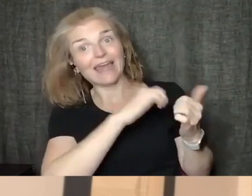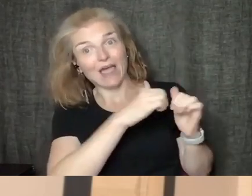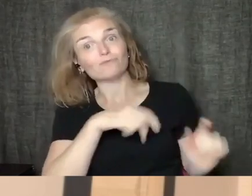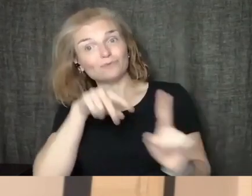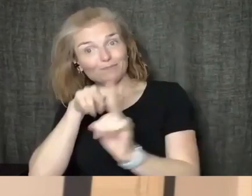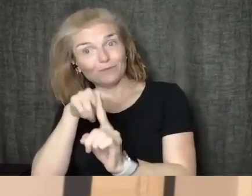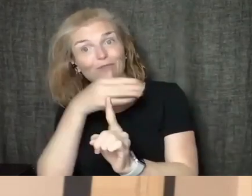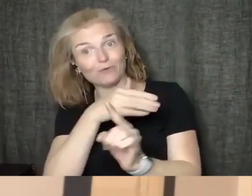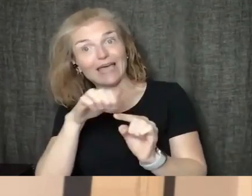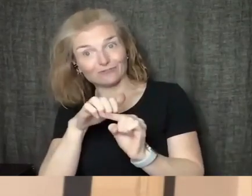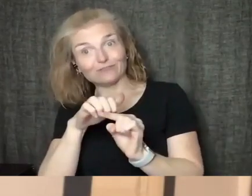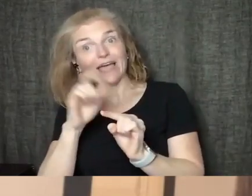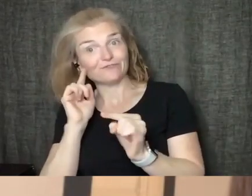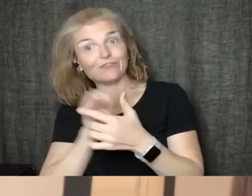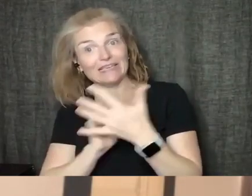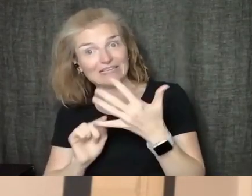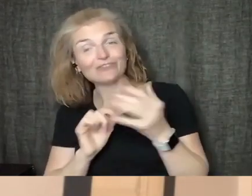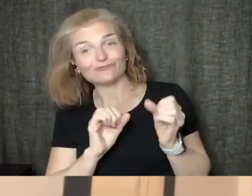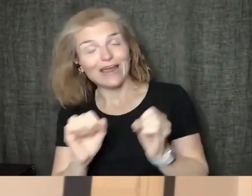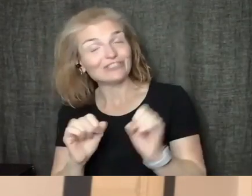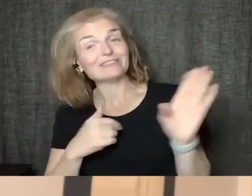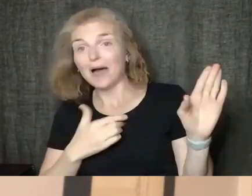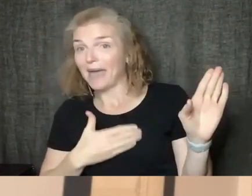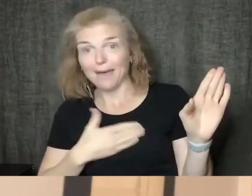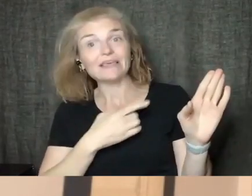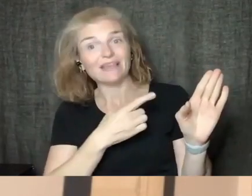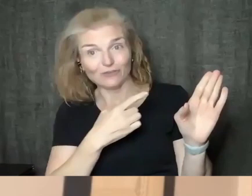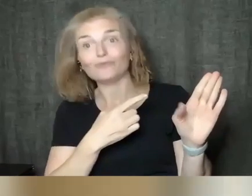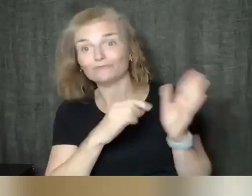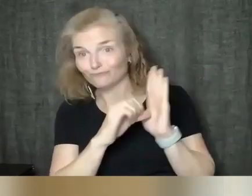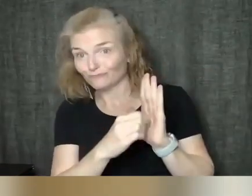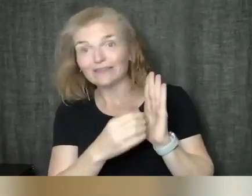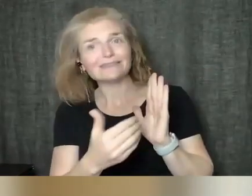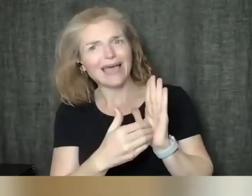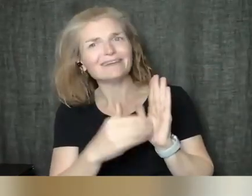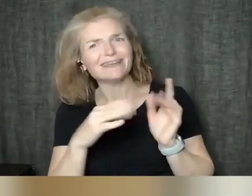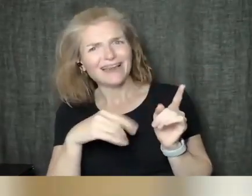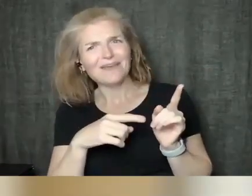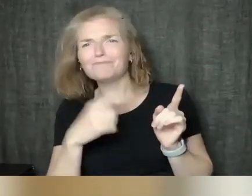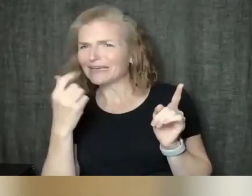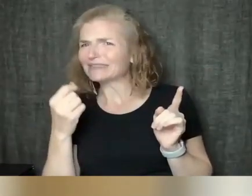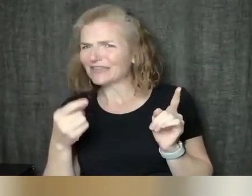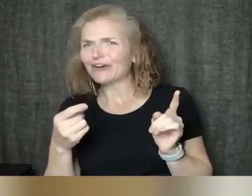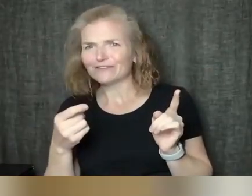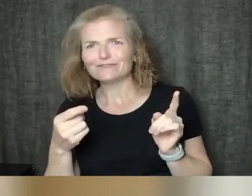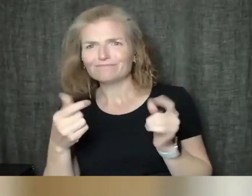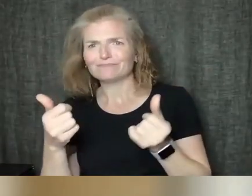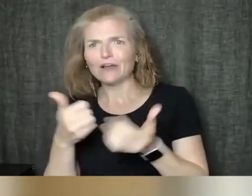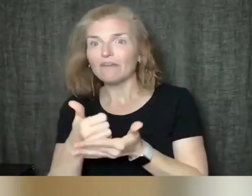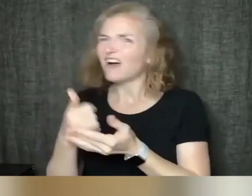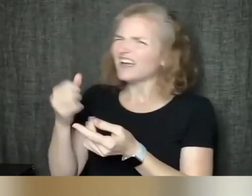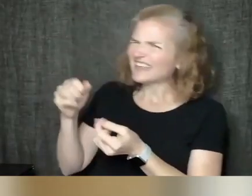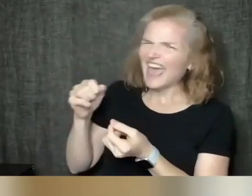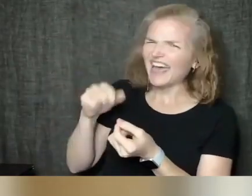these five tools, because they're really great. Thank you. Yeah, they're fun, actually. They're really fun to do. And you don't have to make a